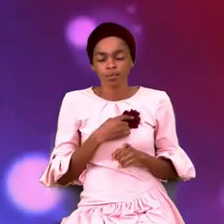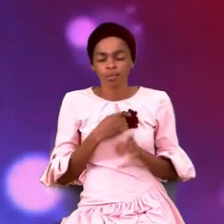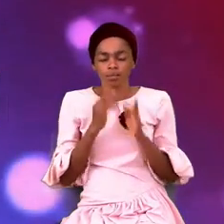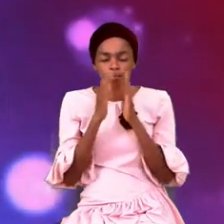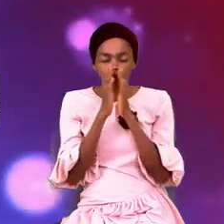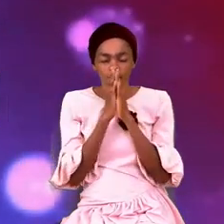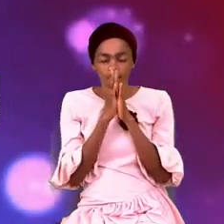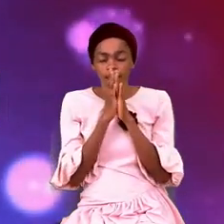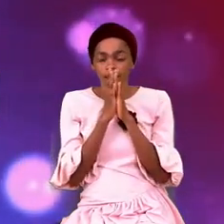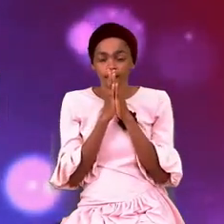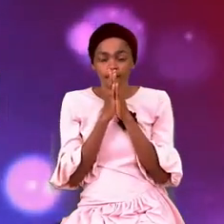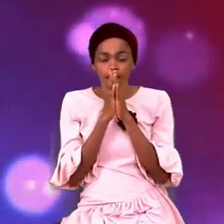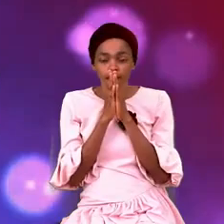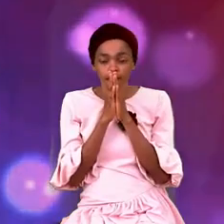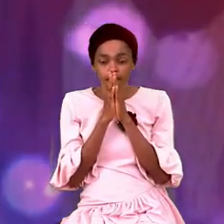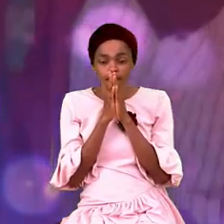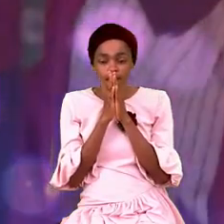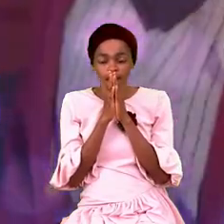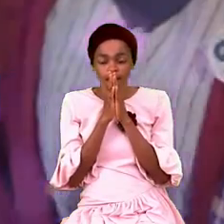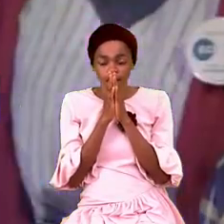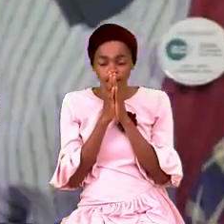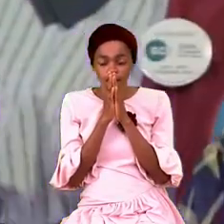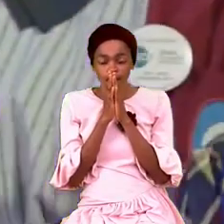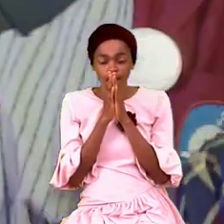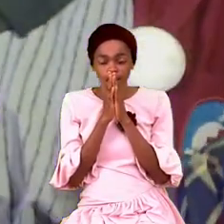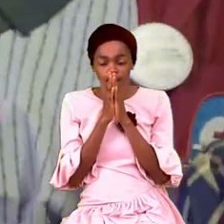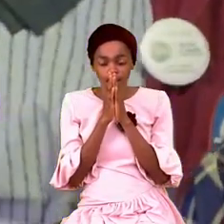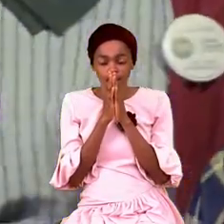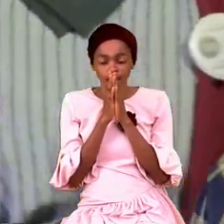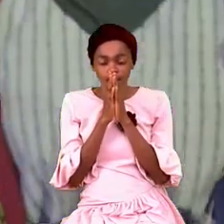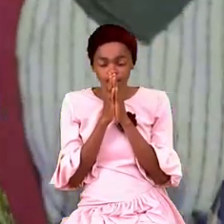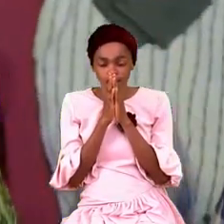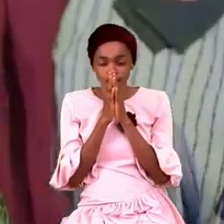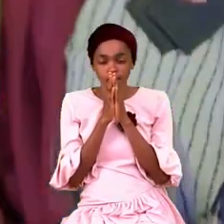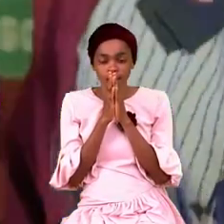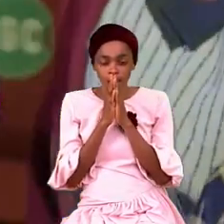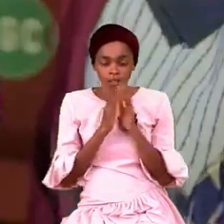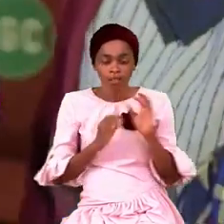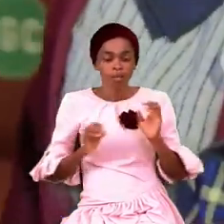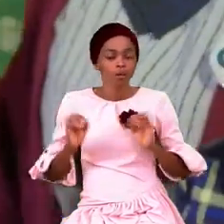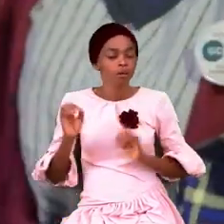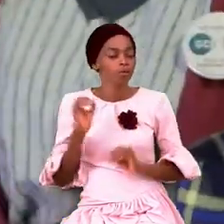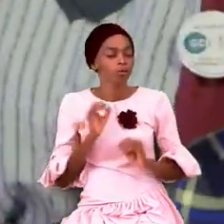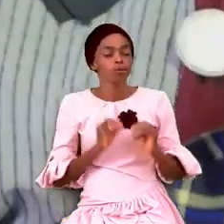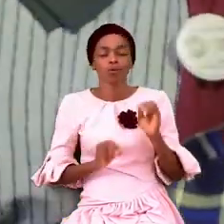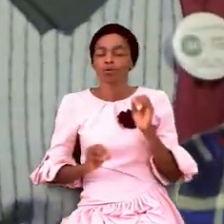Oh my God, hear the cry of your people.